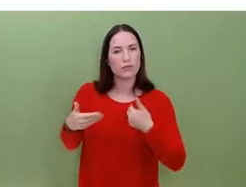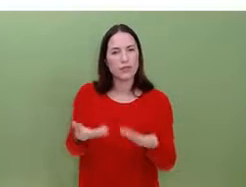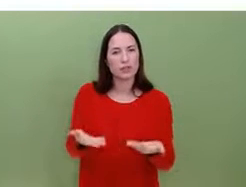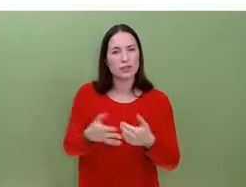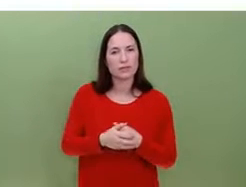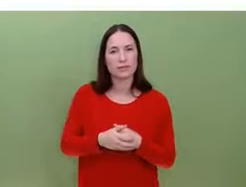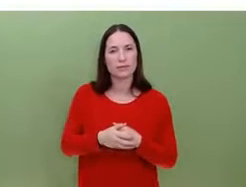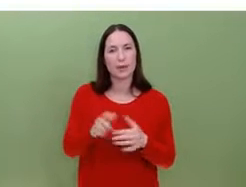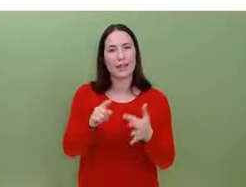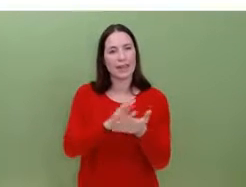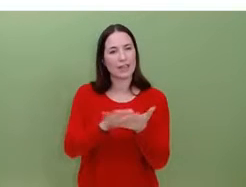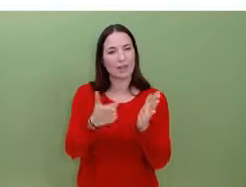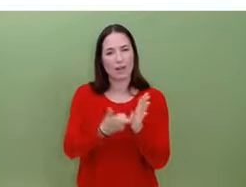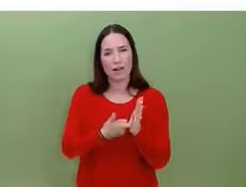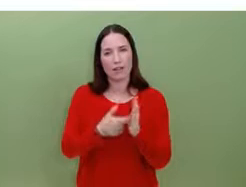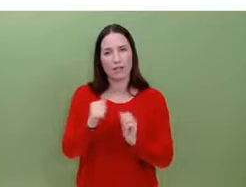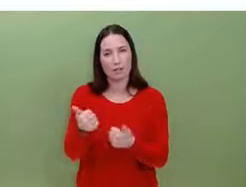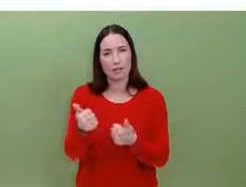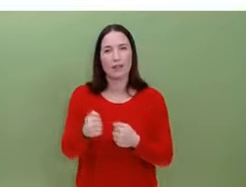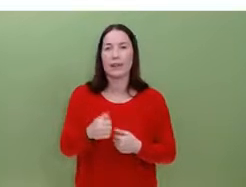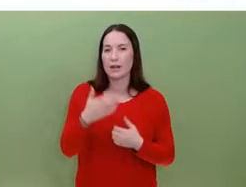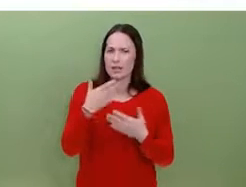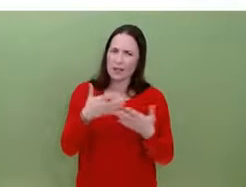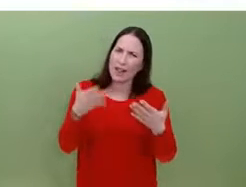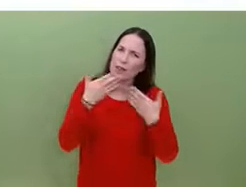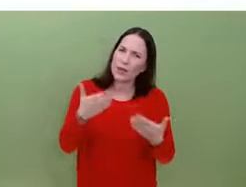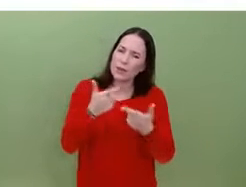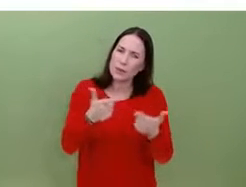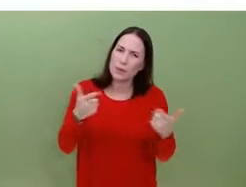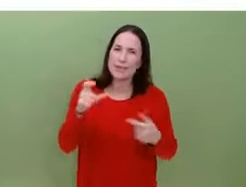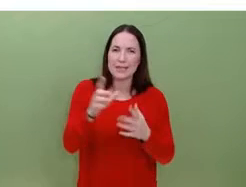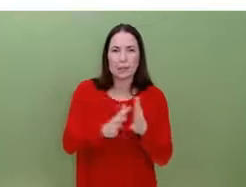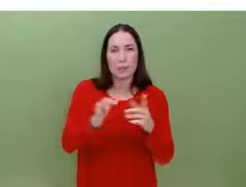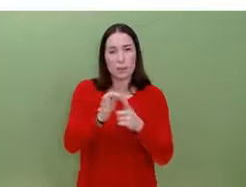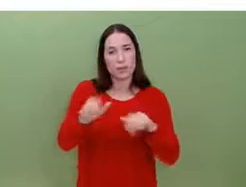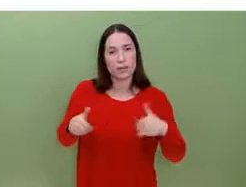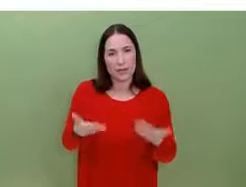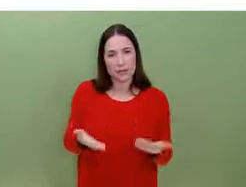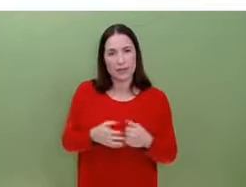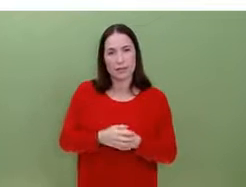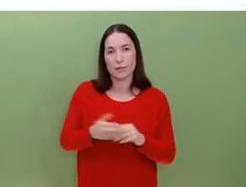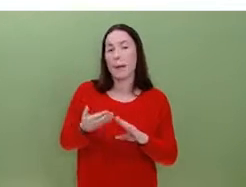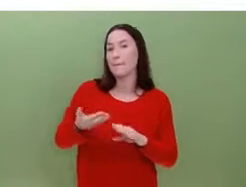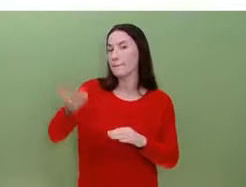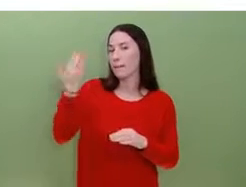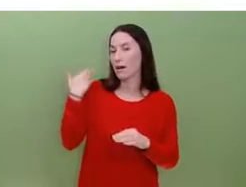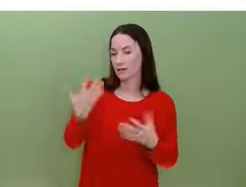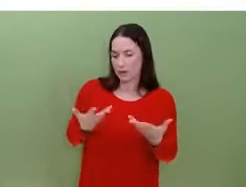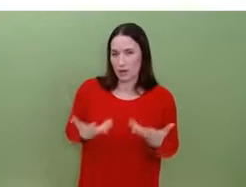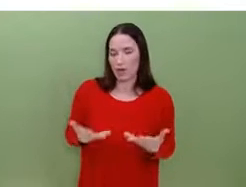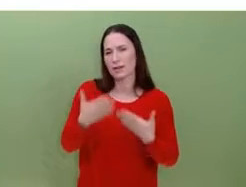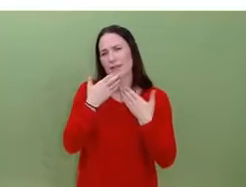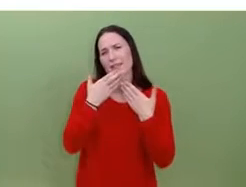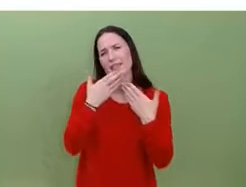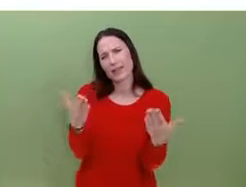Lastly, I just want to say a huge thank you to all of our CWP services, both past and current, for their dedication,